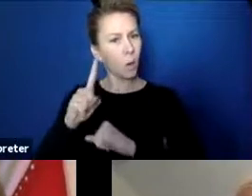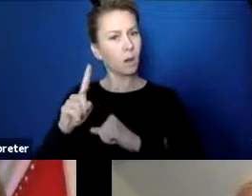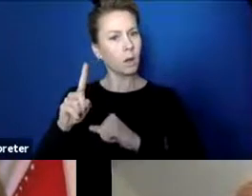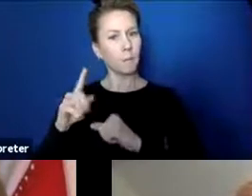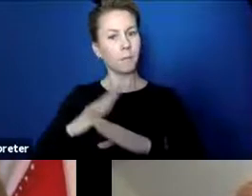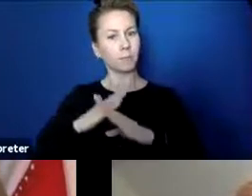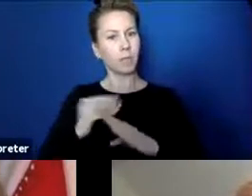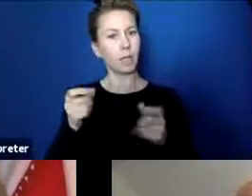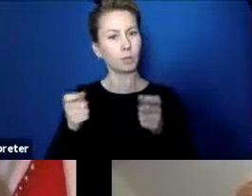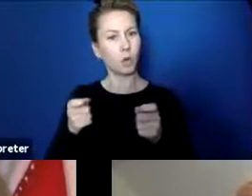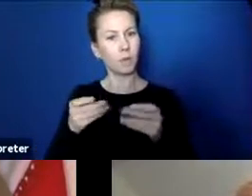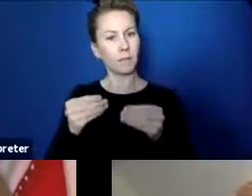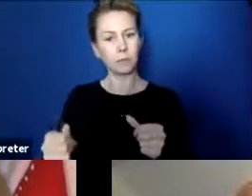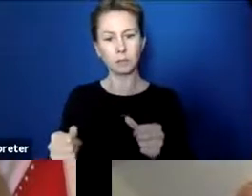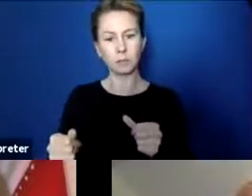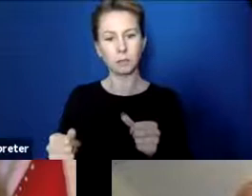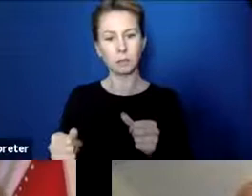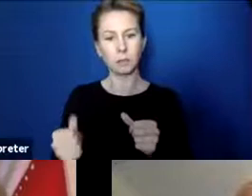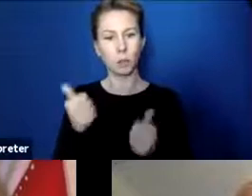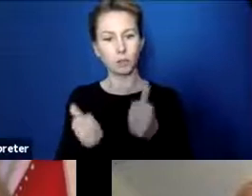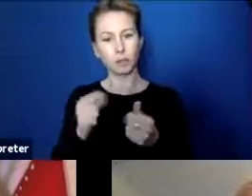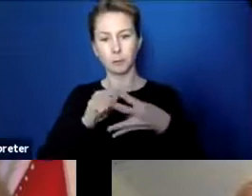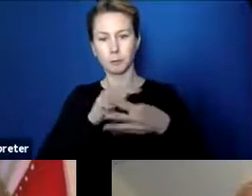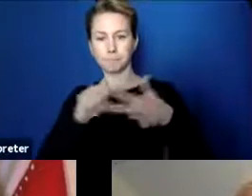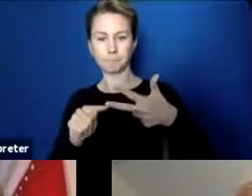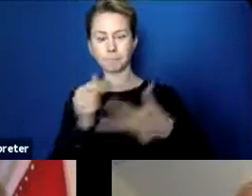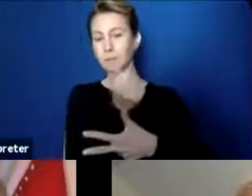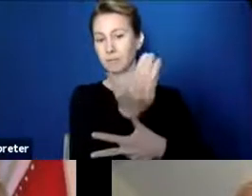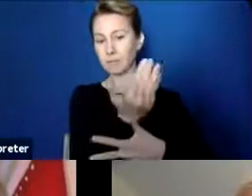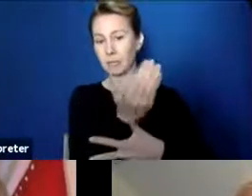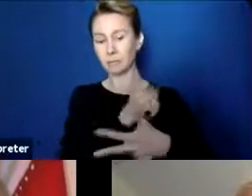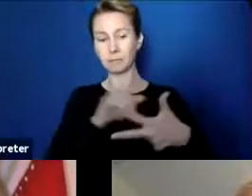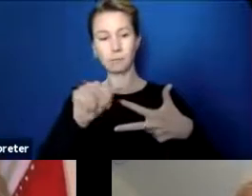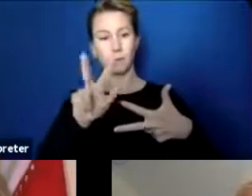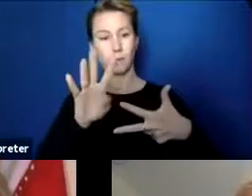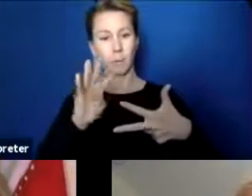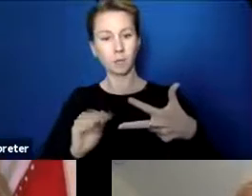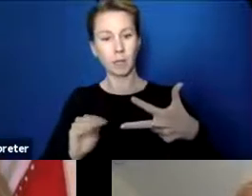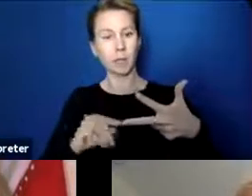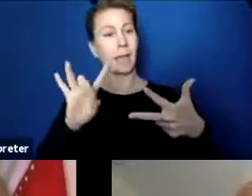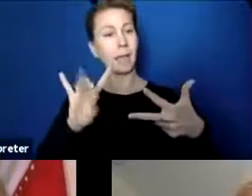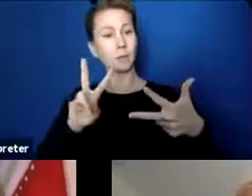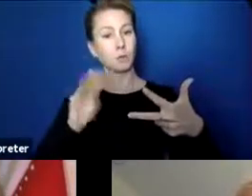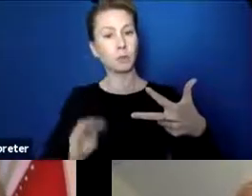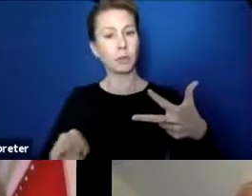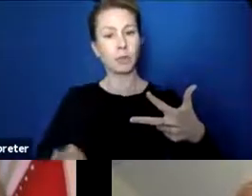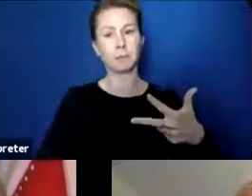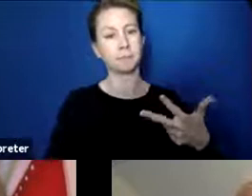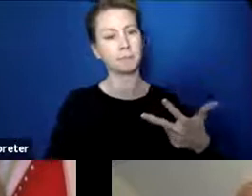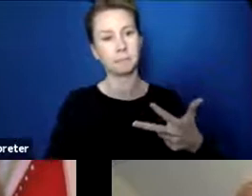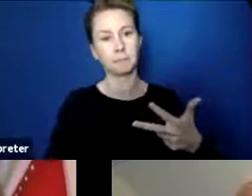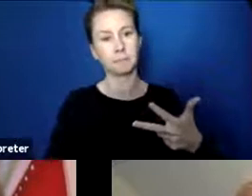what percentage of skilled nursing facilities in the US that were surveyed from 2013 to 2017 were cited